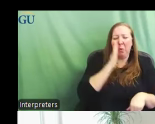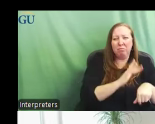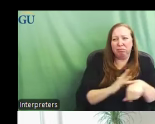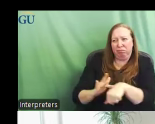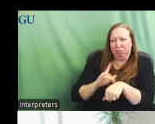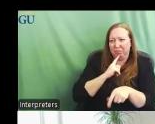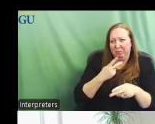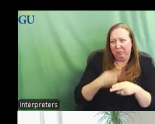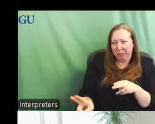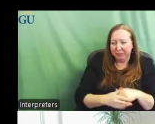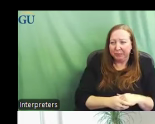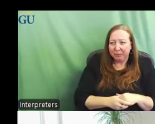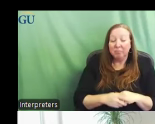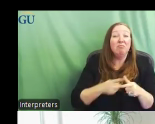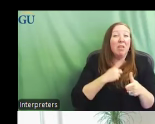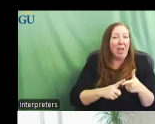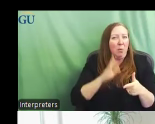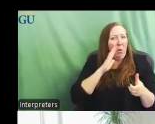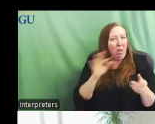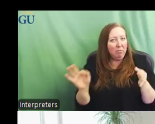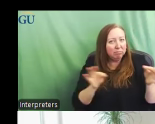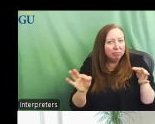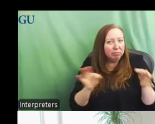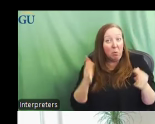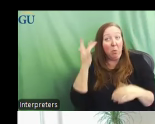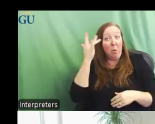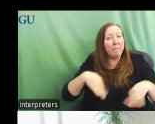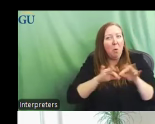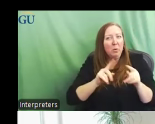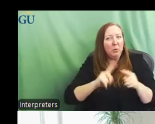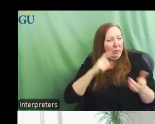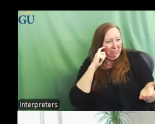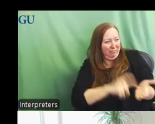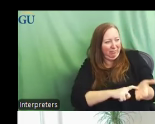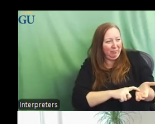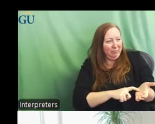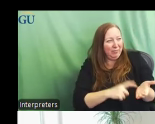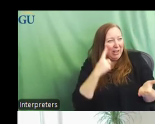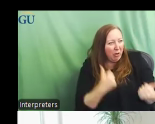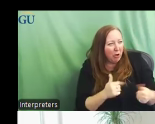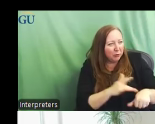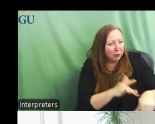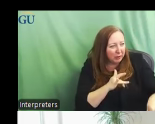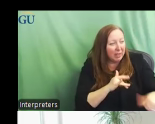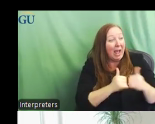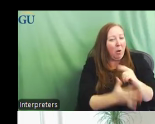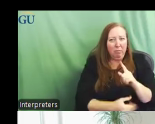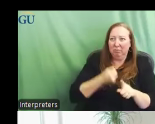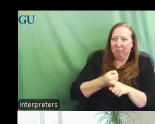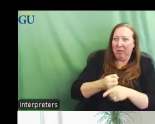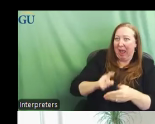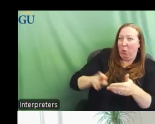we'll talk about the importance of early detection of hearing loss on language acquisition outcomes, identify the